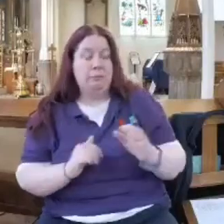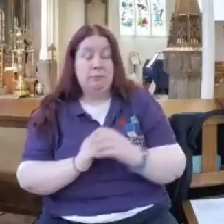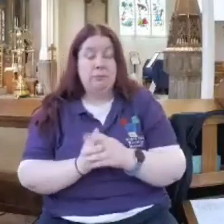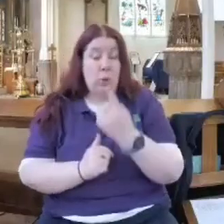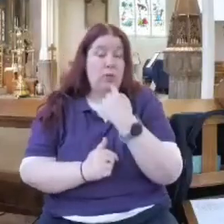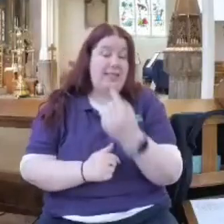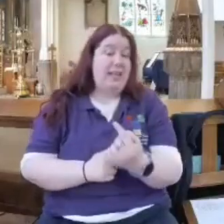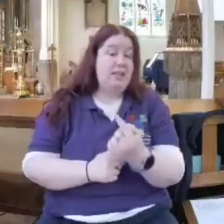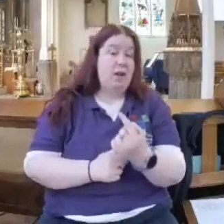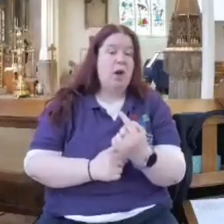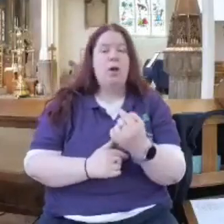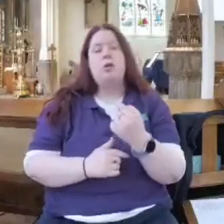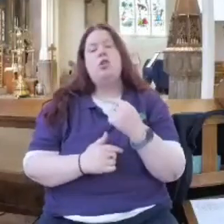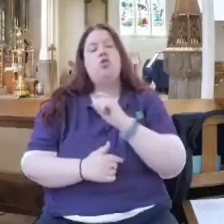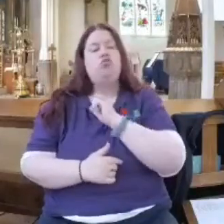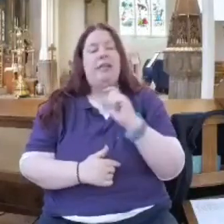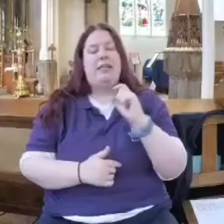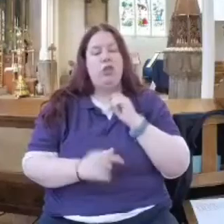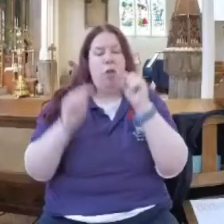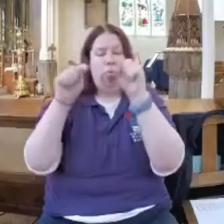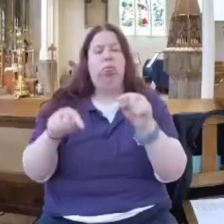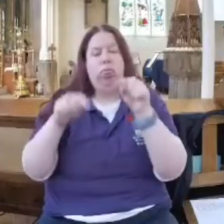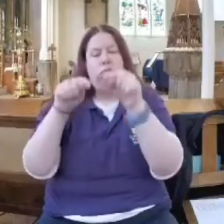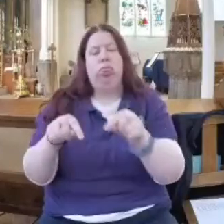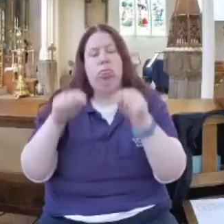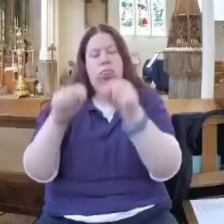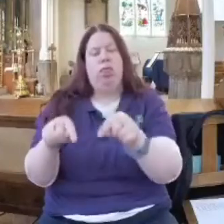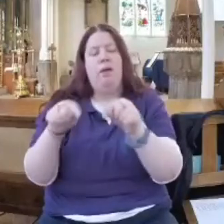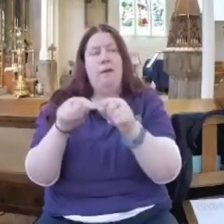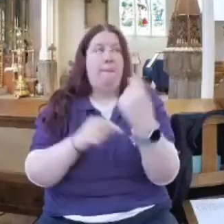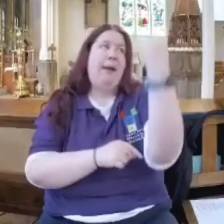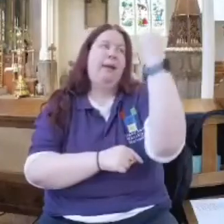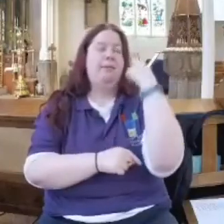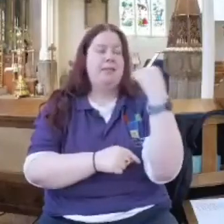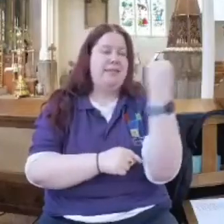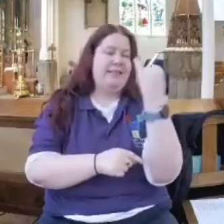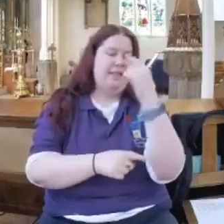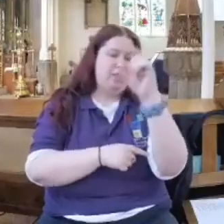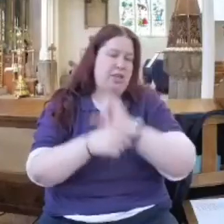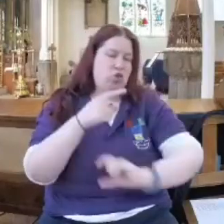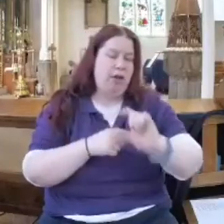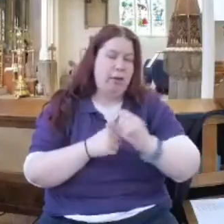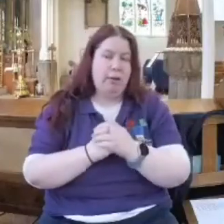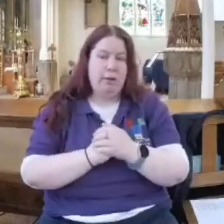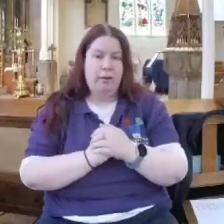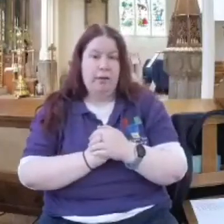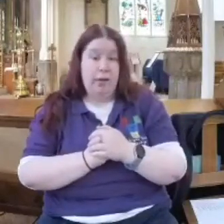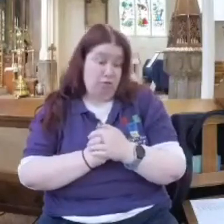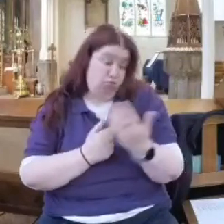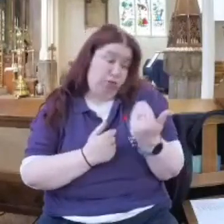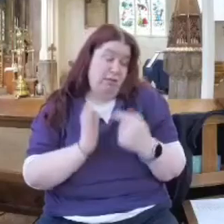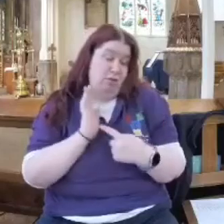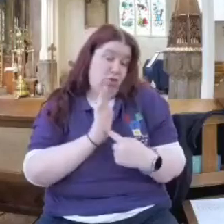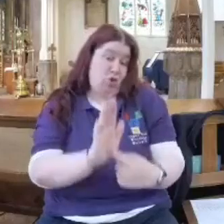that religious persecution in the 16th and 17th century, and more recently illustrated by radical